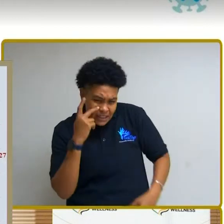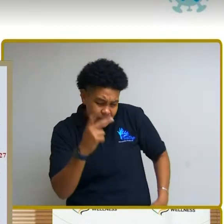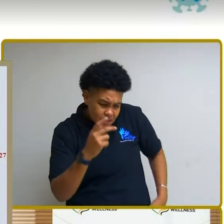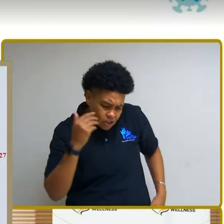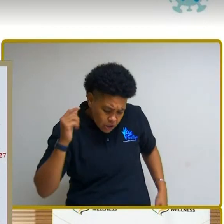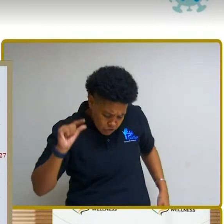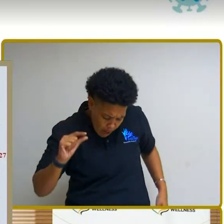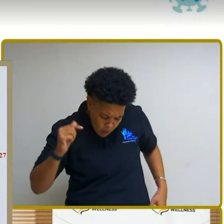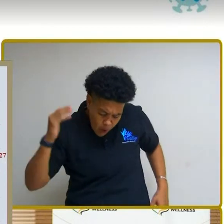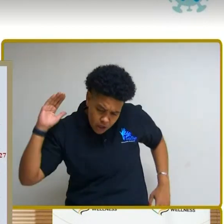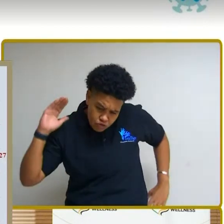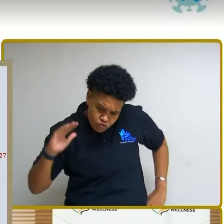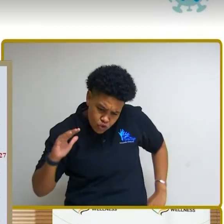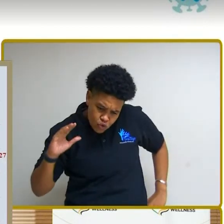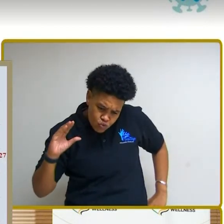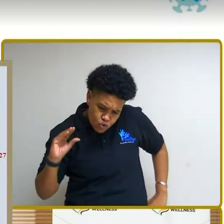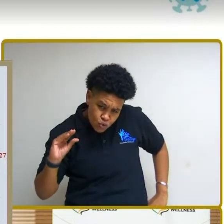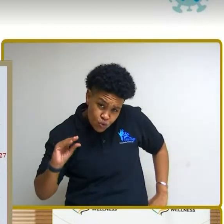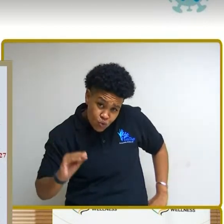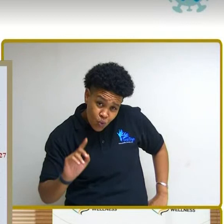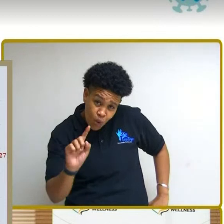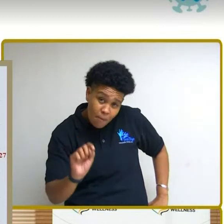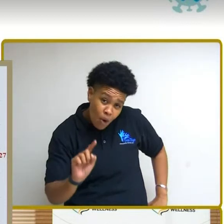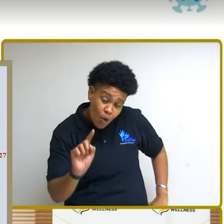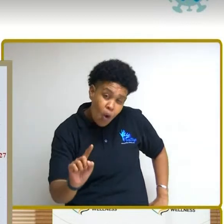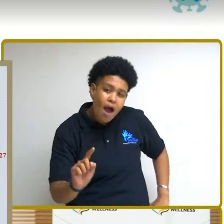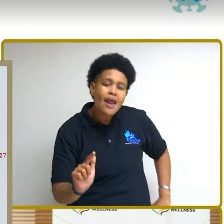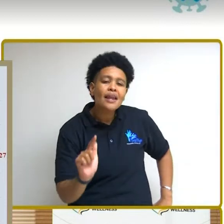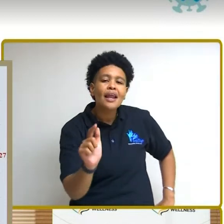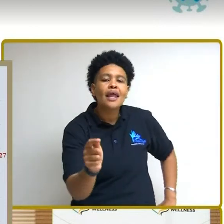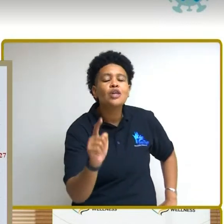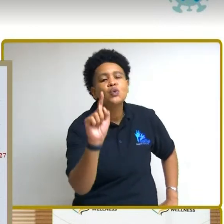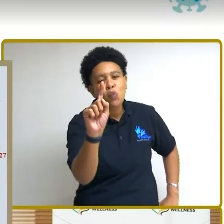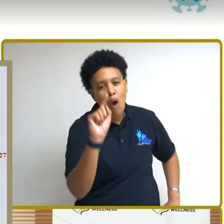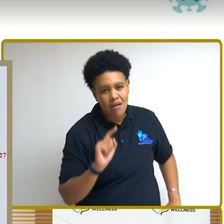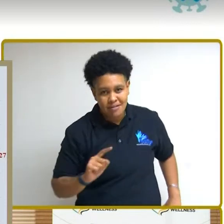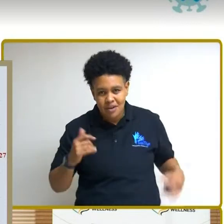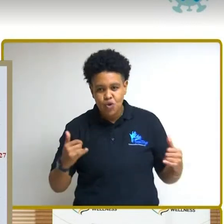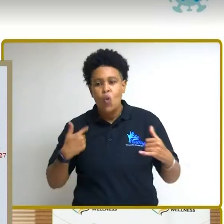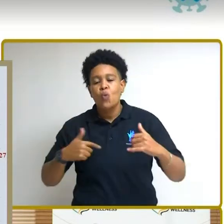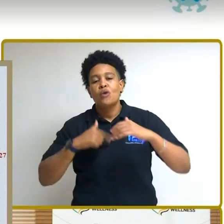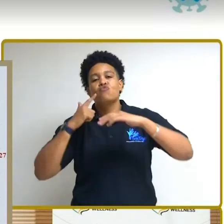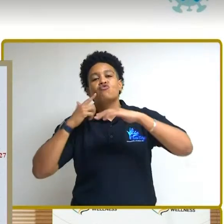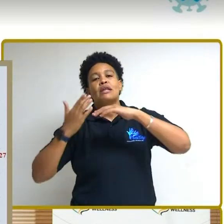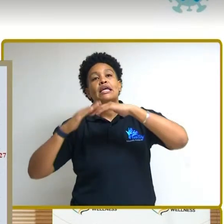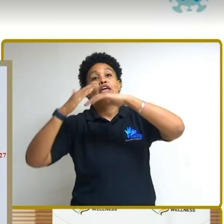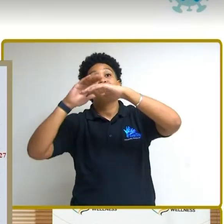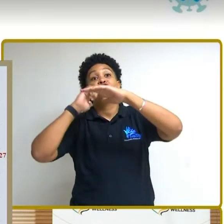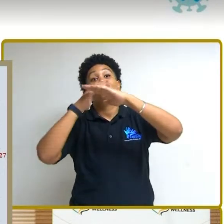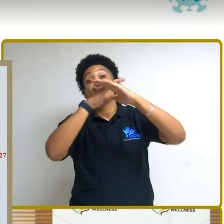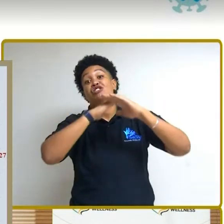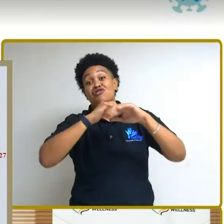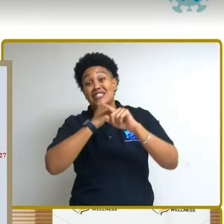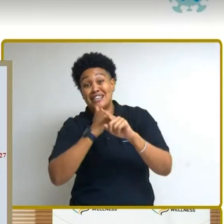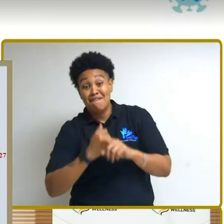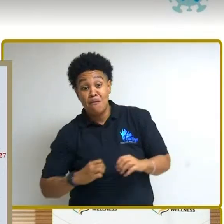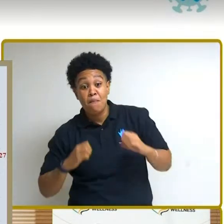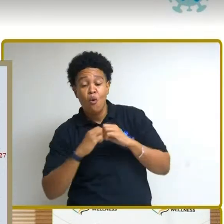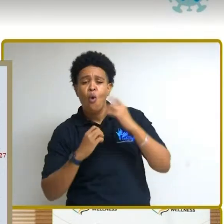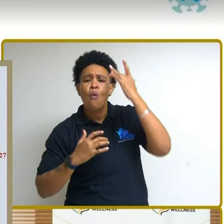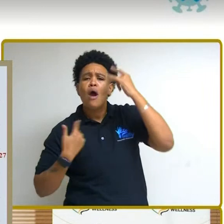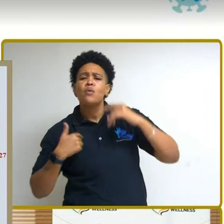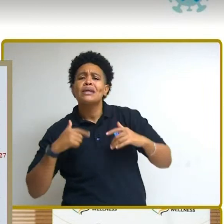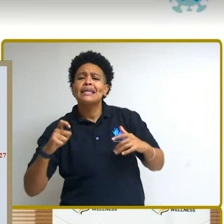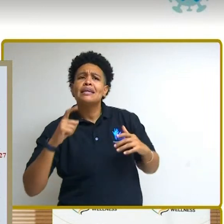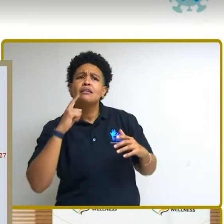gradually dropping down to 1.1 and then to 1. And now we have increased the restrictions even more because we